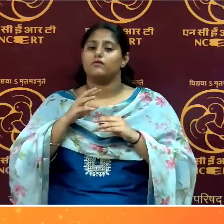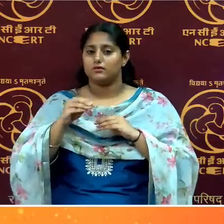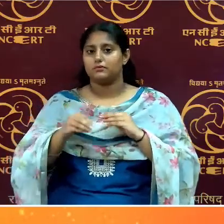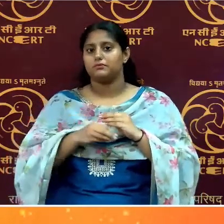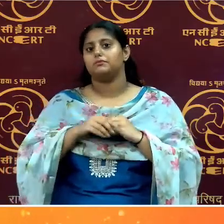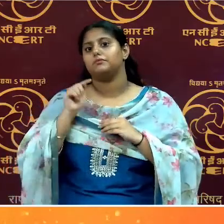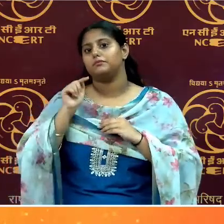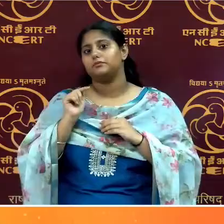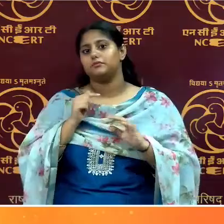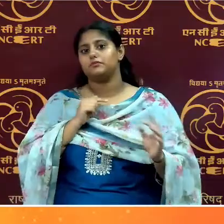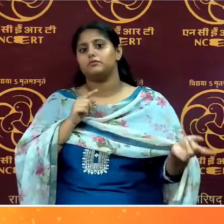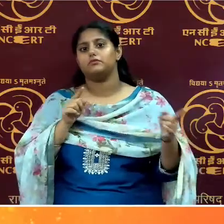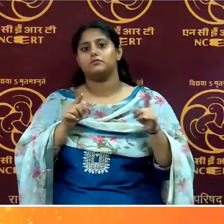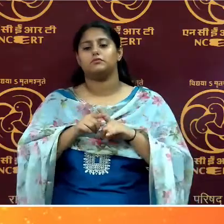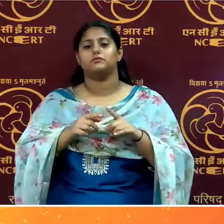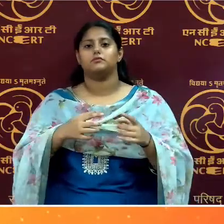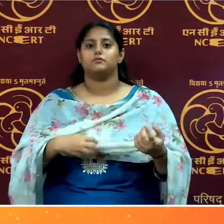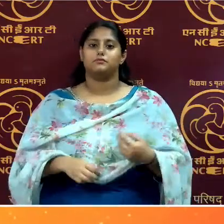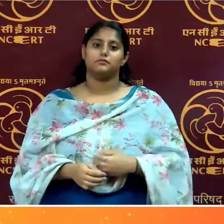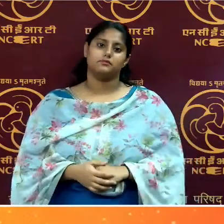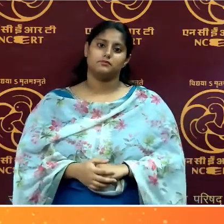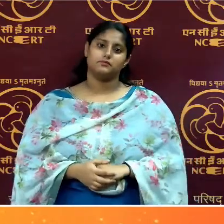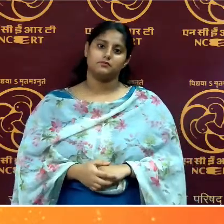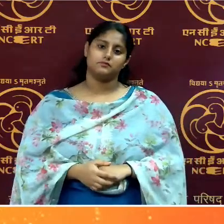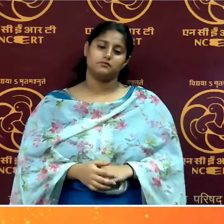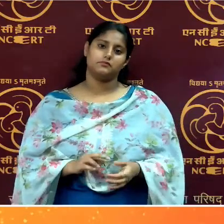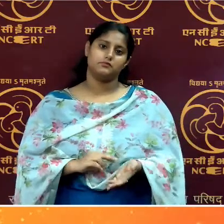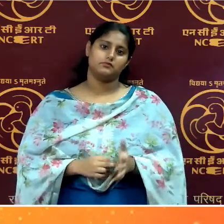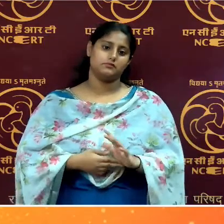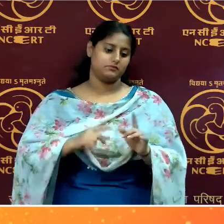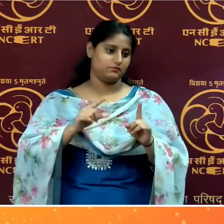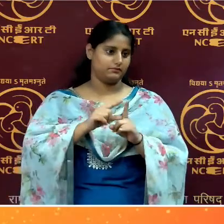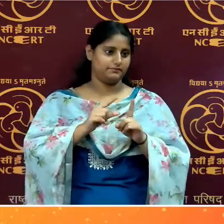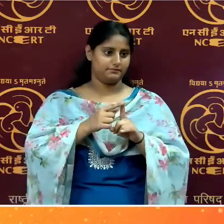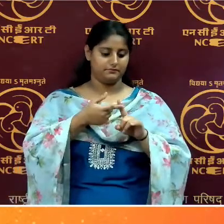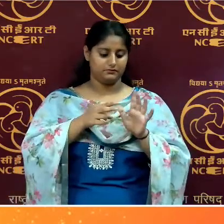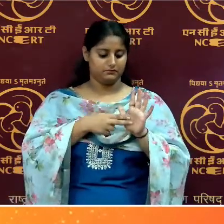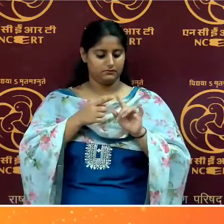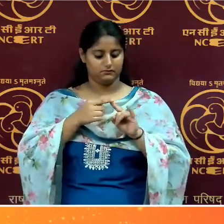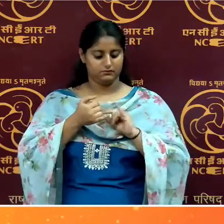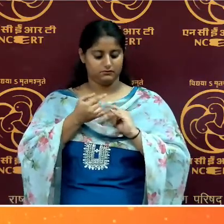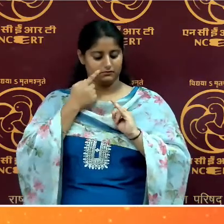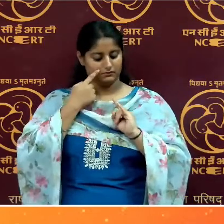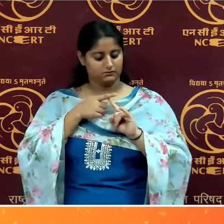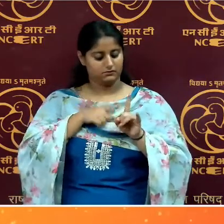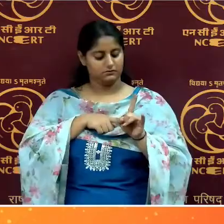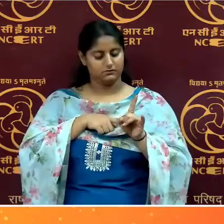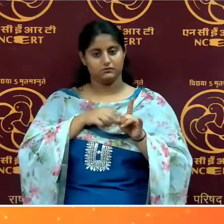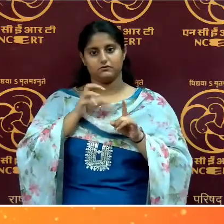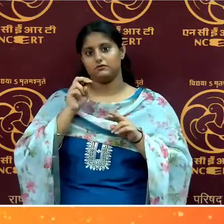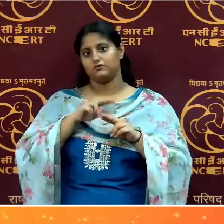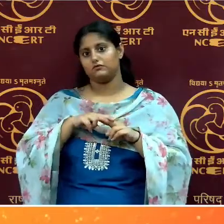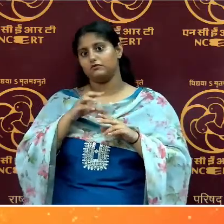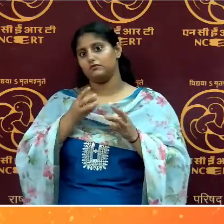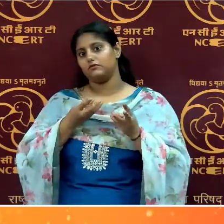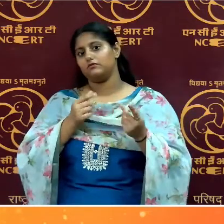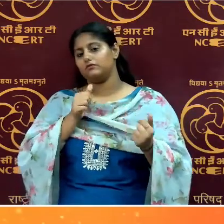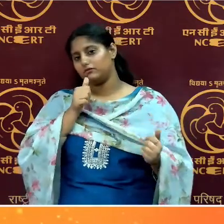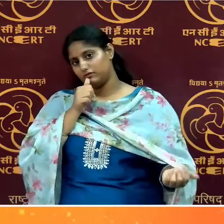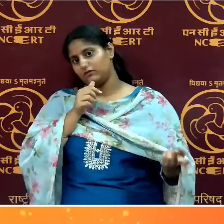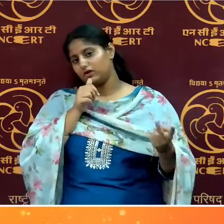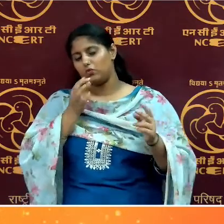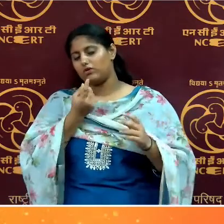affecting the upthirst here? Yeah. That is the density of the liquid. I've told you, if it is not water, if it is some other liquid,